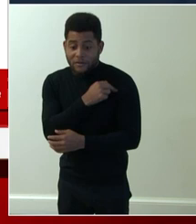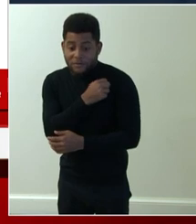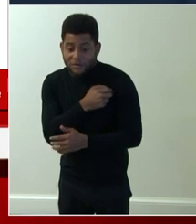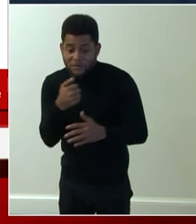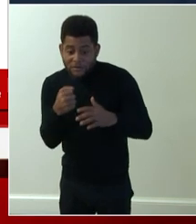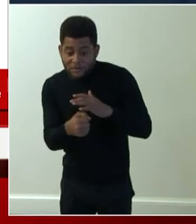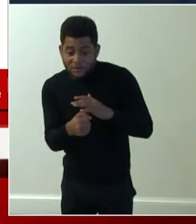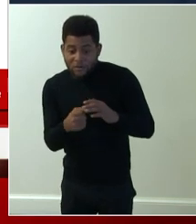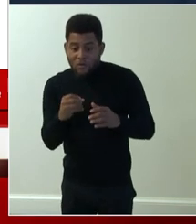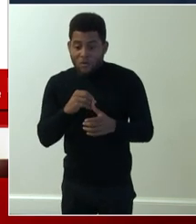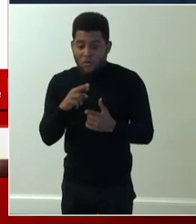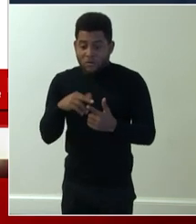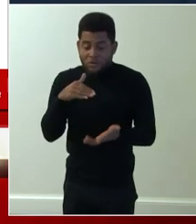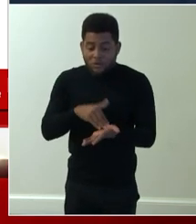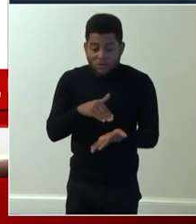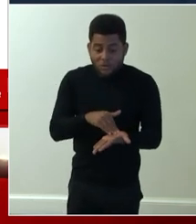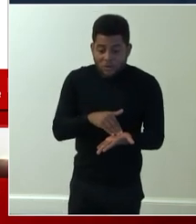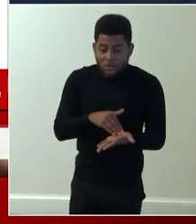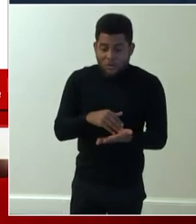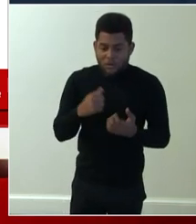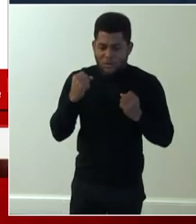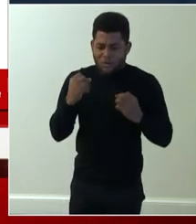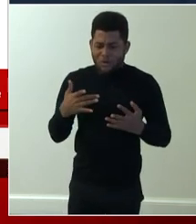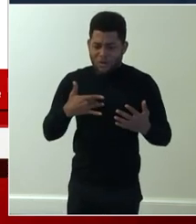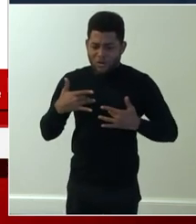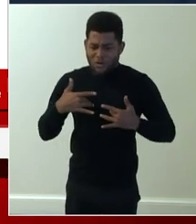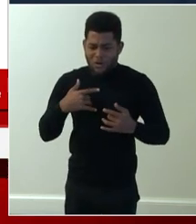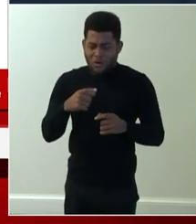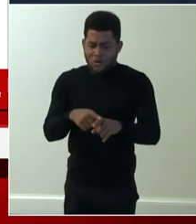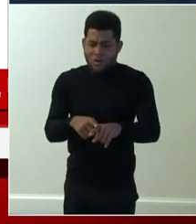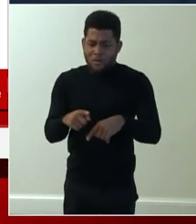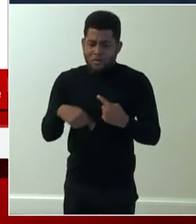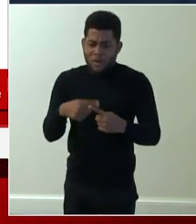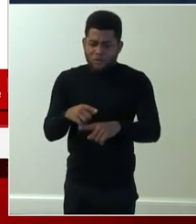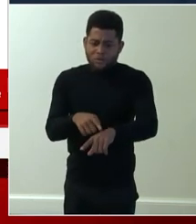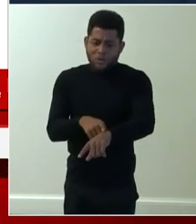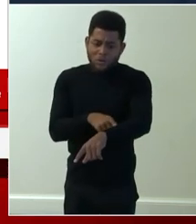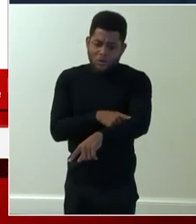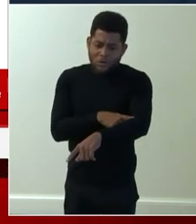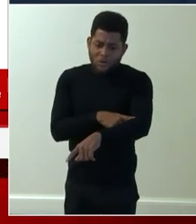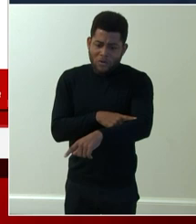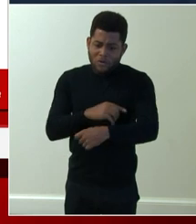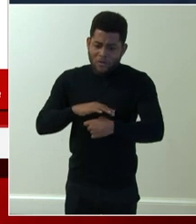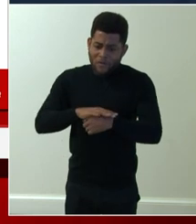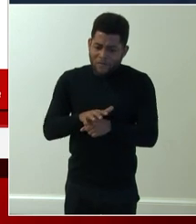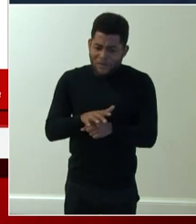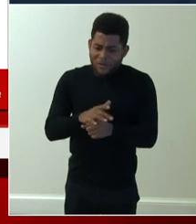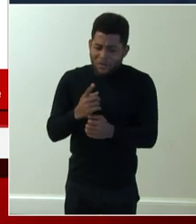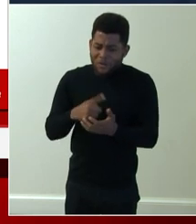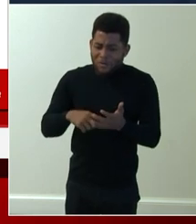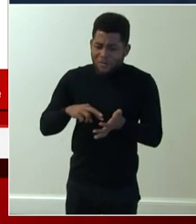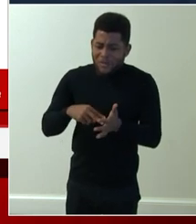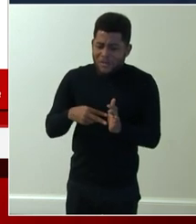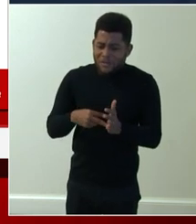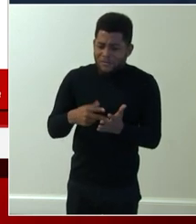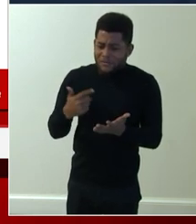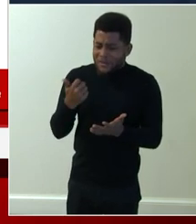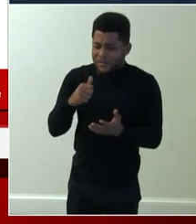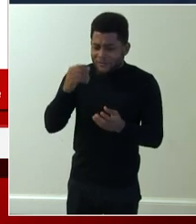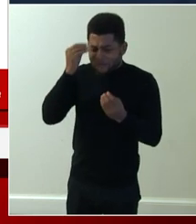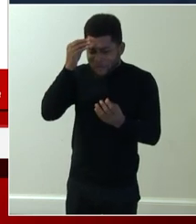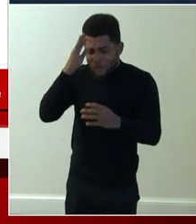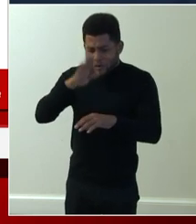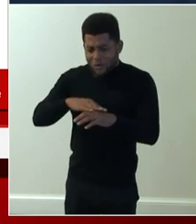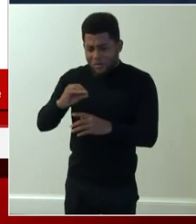death, there is a lot of concern about getting long COVID. And so I wonder if you can talk a little bit about that. Like, do we have any data on the percentage